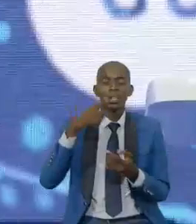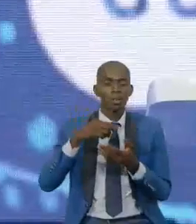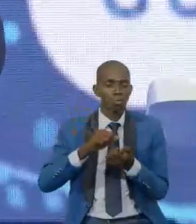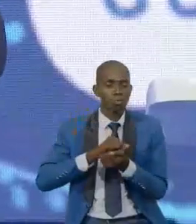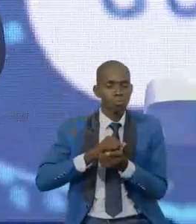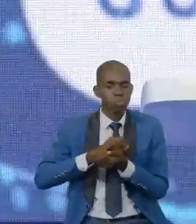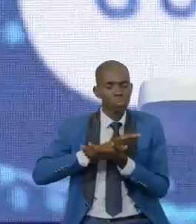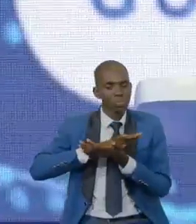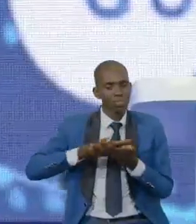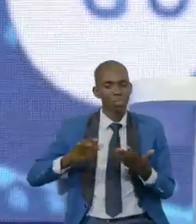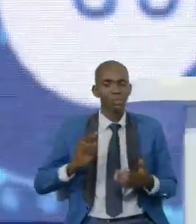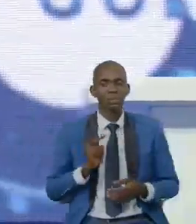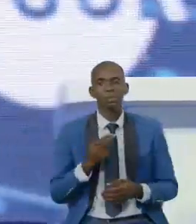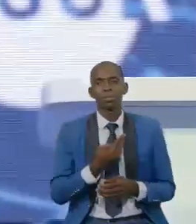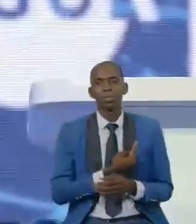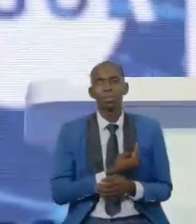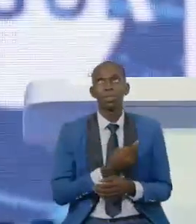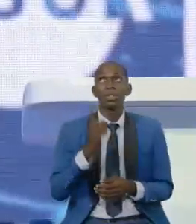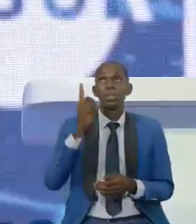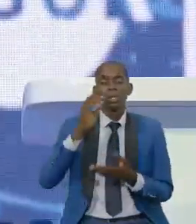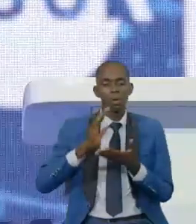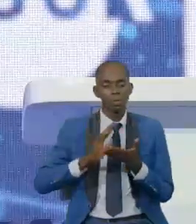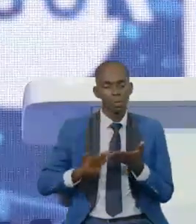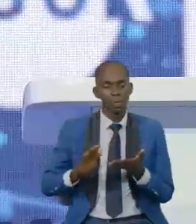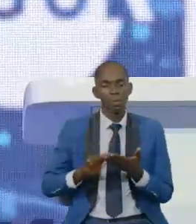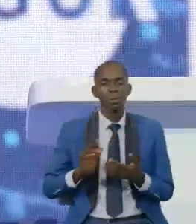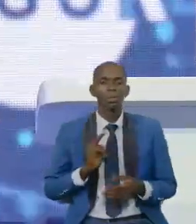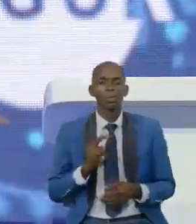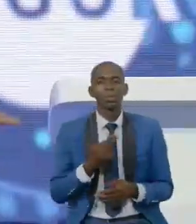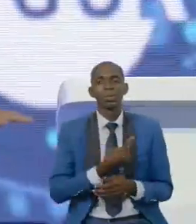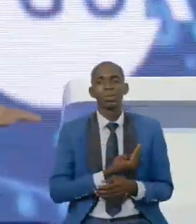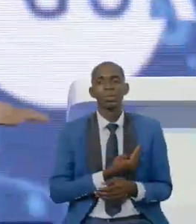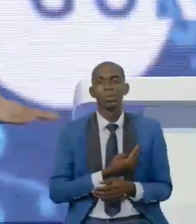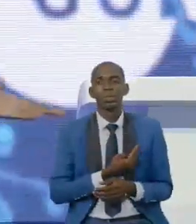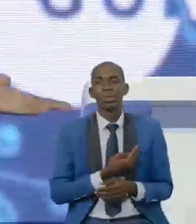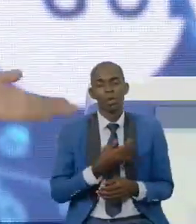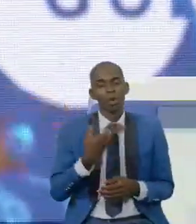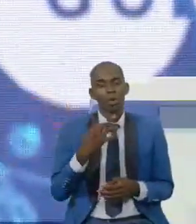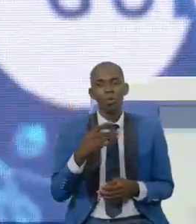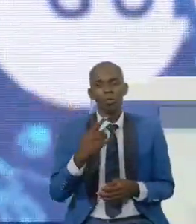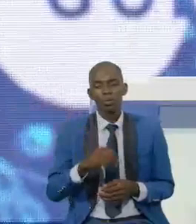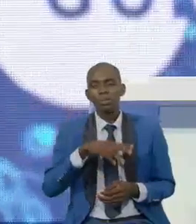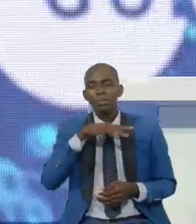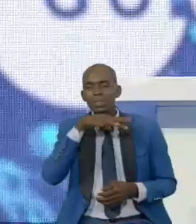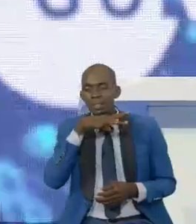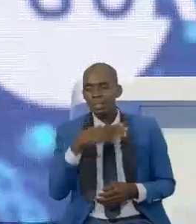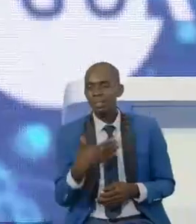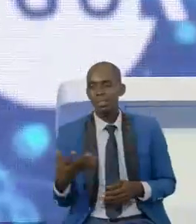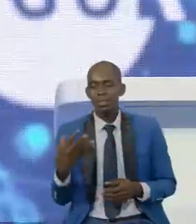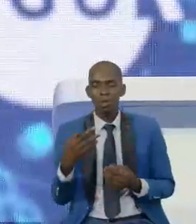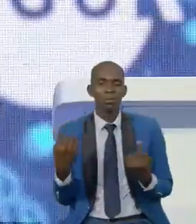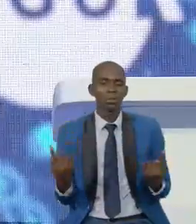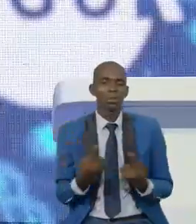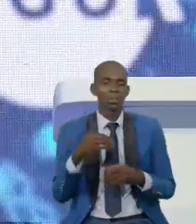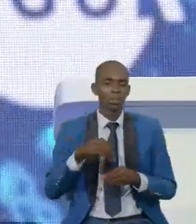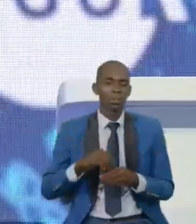us. He pardons us of the pollution of sin in our